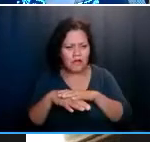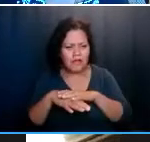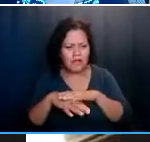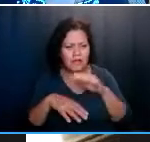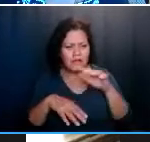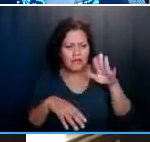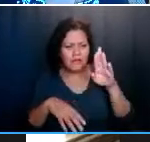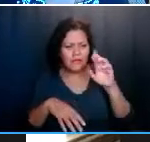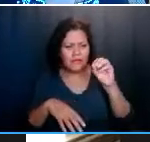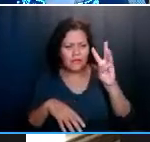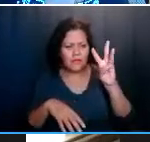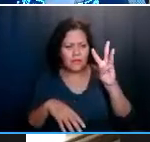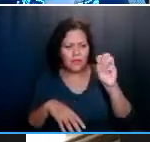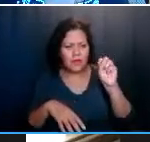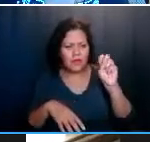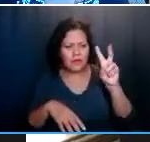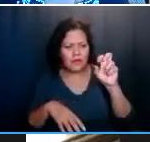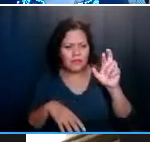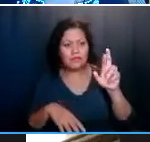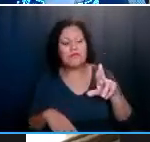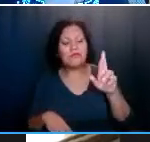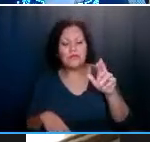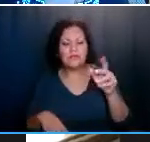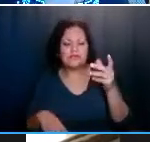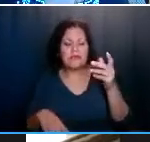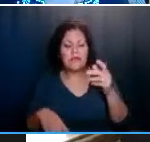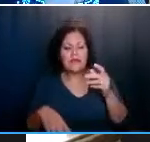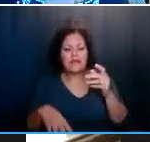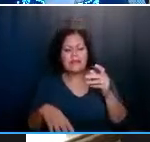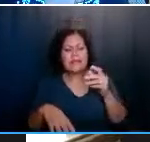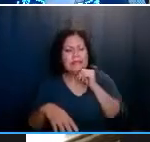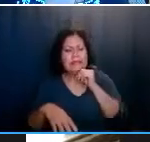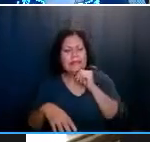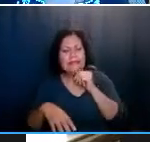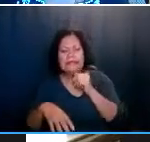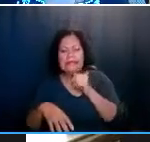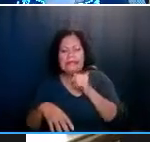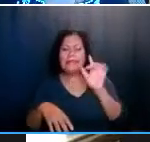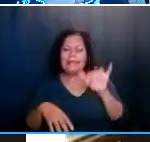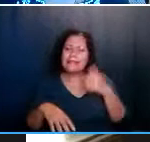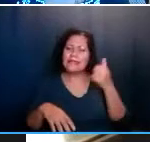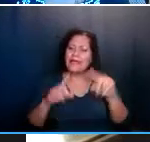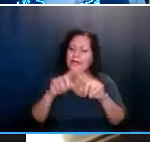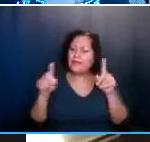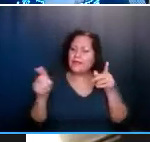I don't, so that's the other difference between